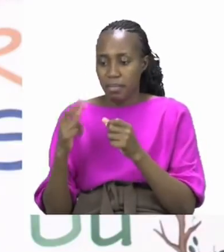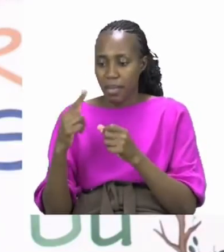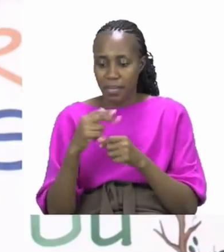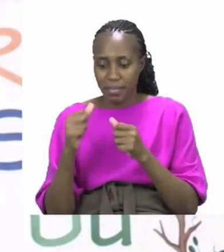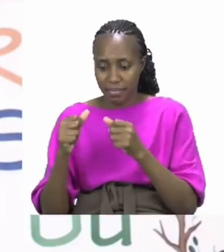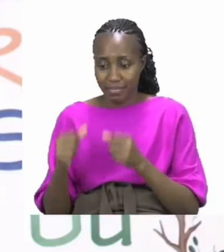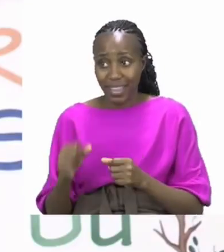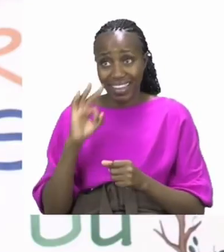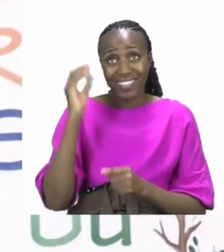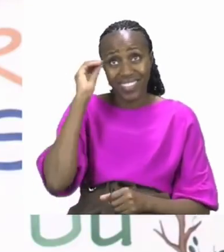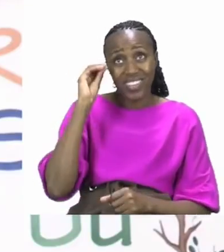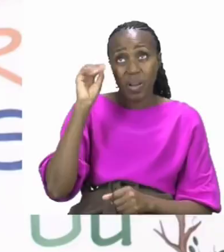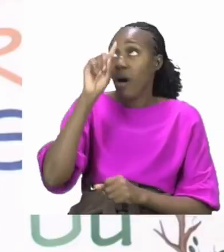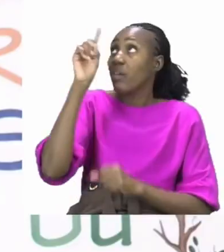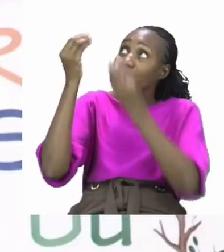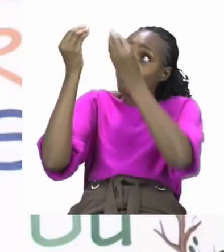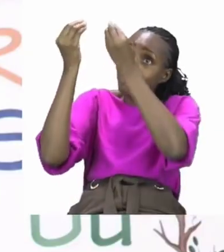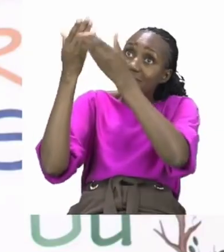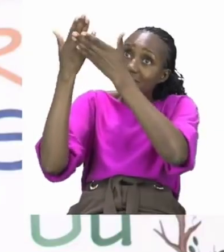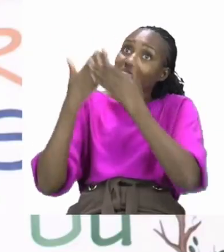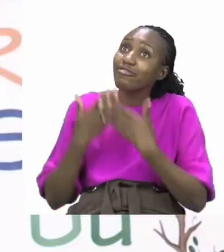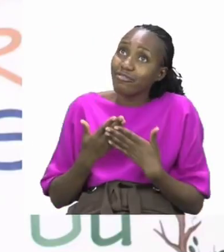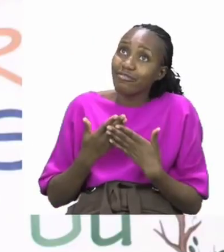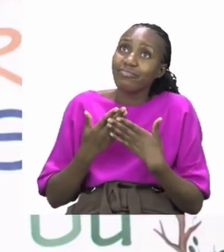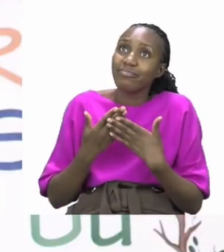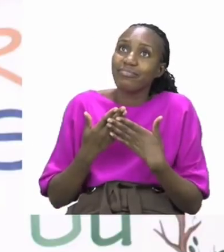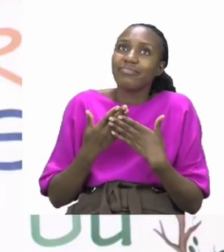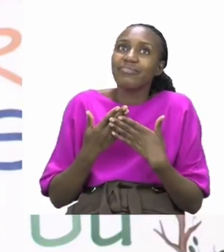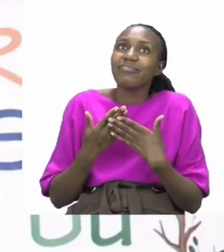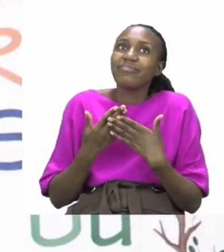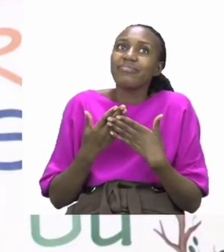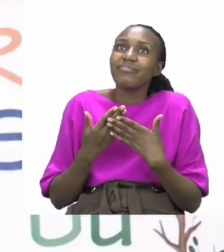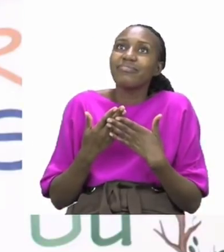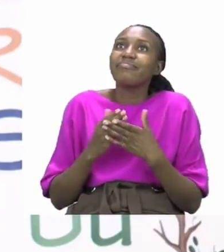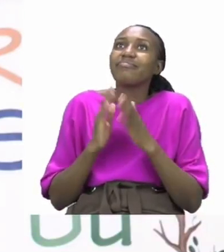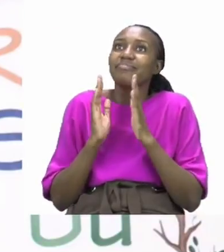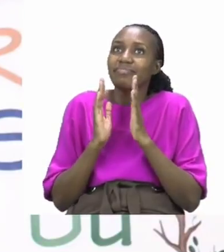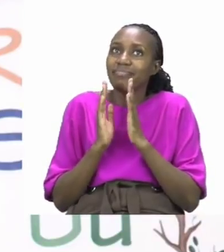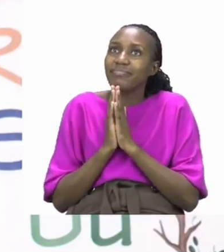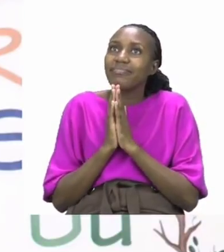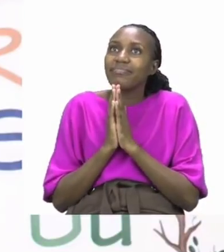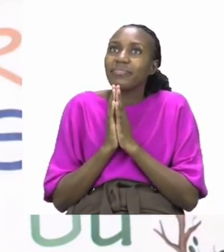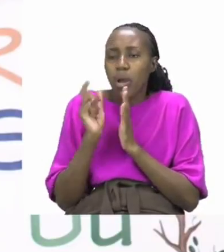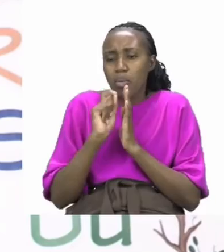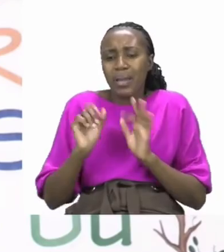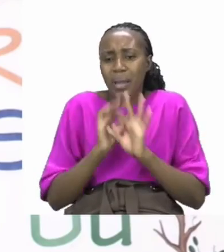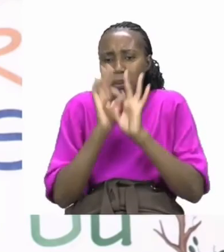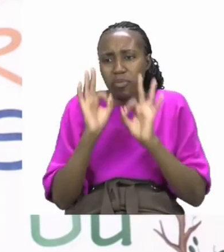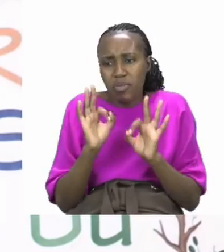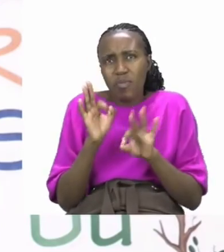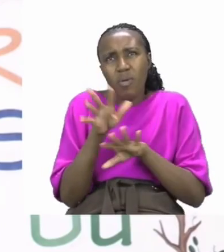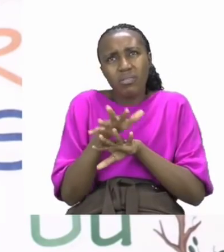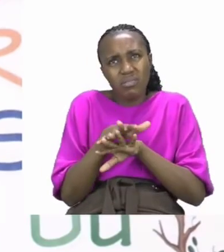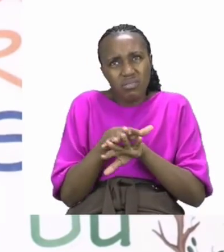not sure, that's okay. Ask an adult to help you. So take your time, boys and girls, with all these exercises.